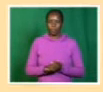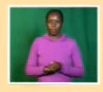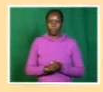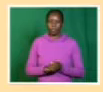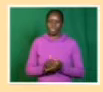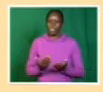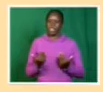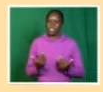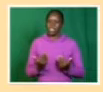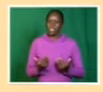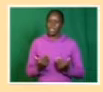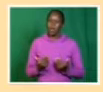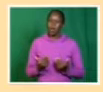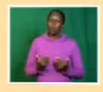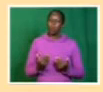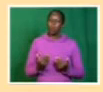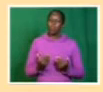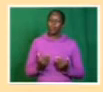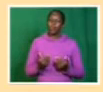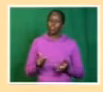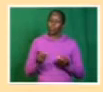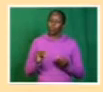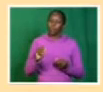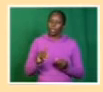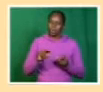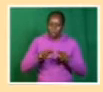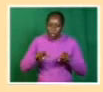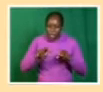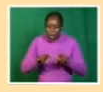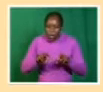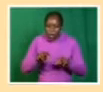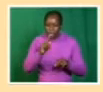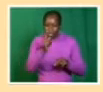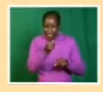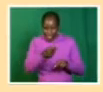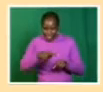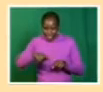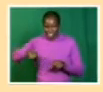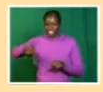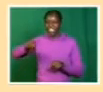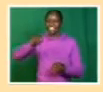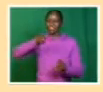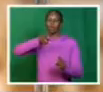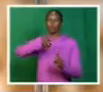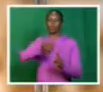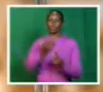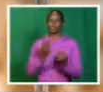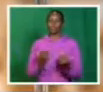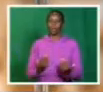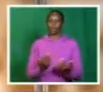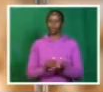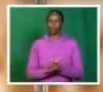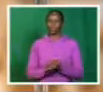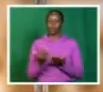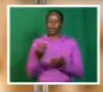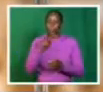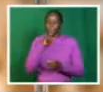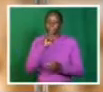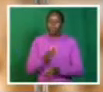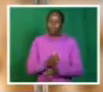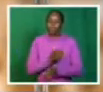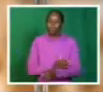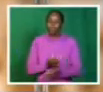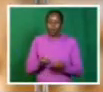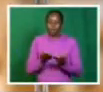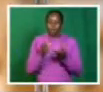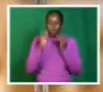what is remaining now is the turning point. Okay, let me give it to Wazi before we look at this last thing that